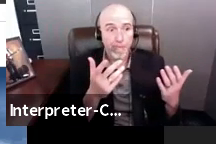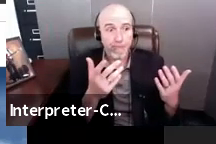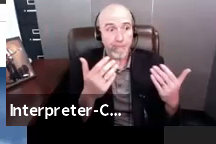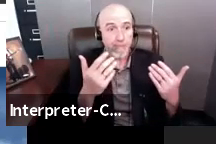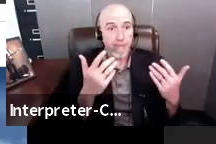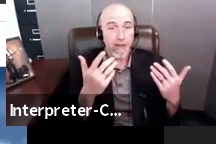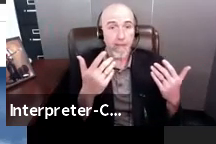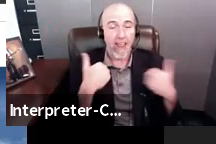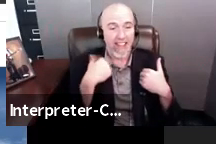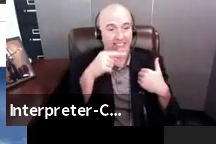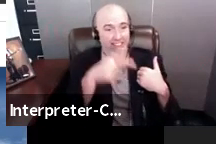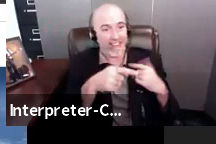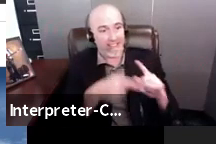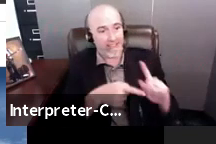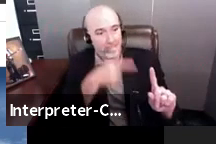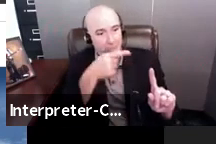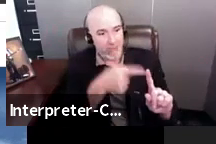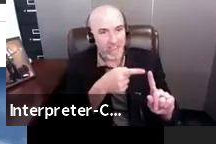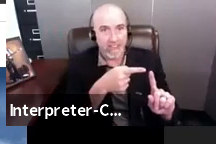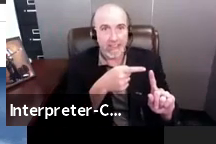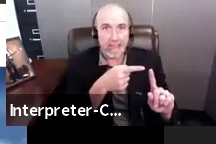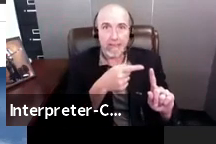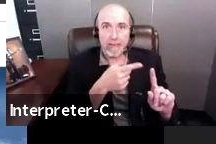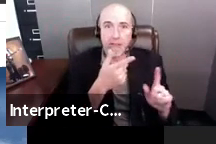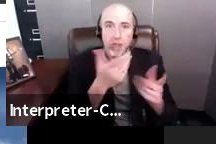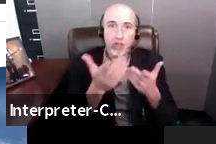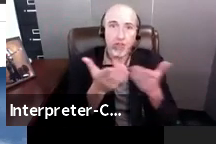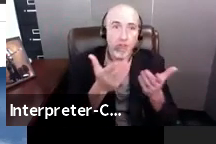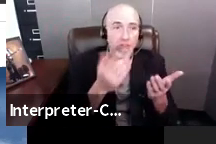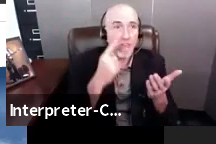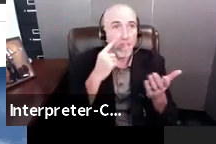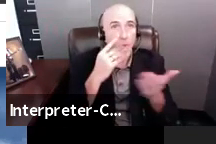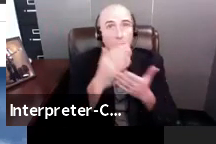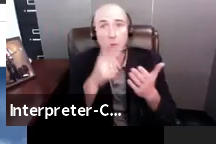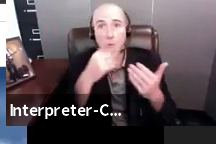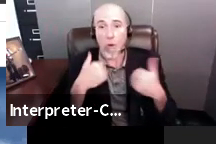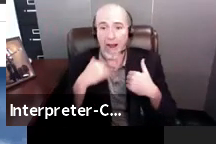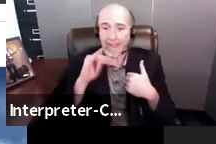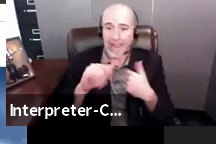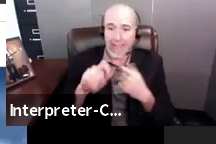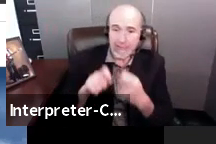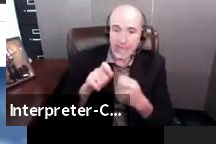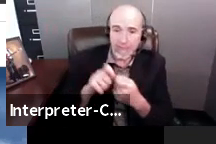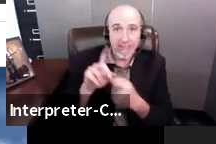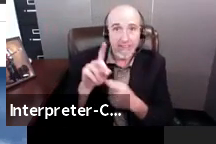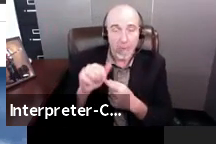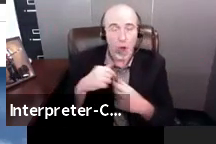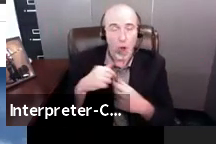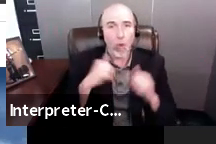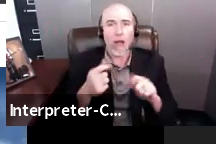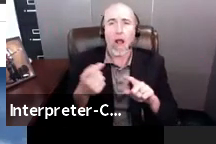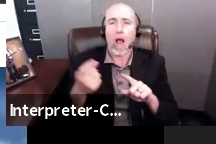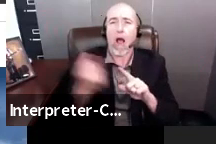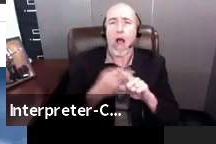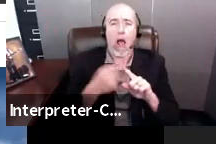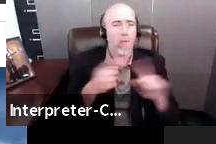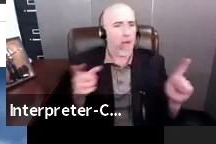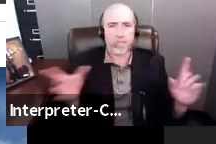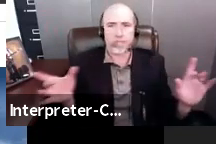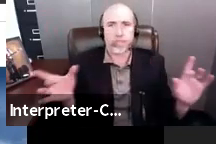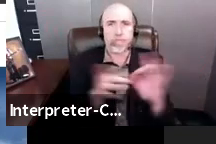has this particular or specific service for someone with a disability, we're able to automatically connect